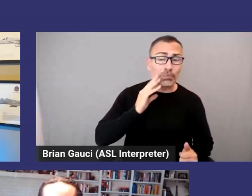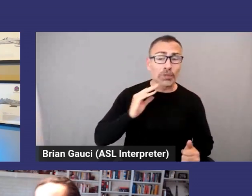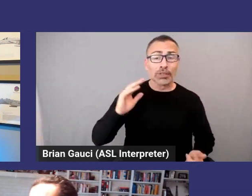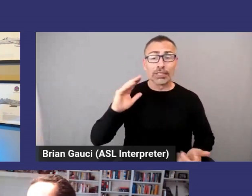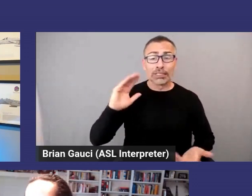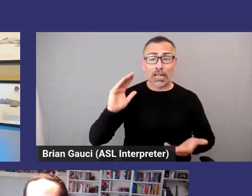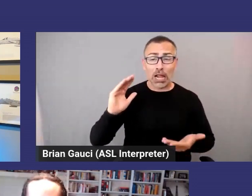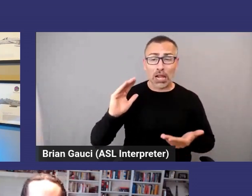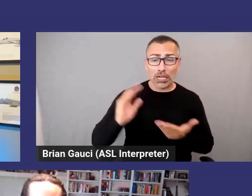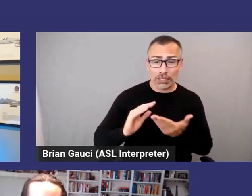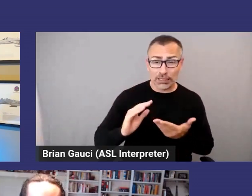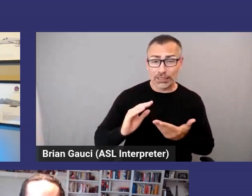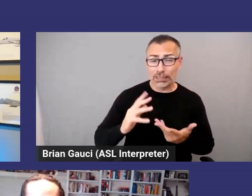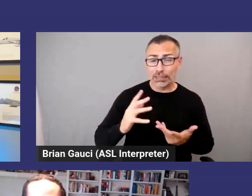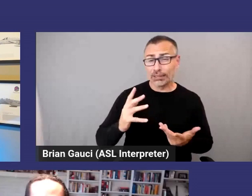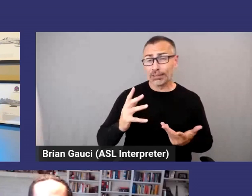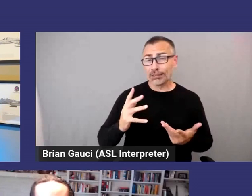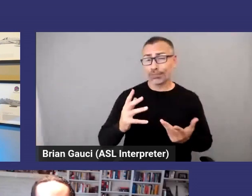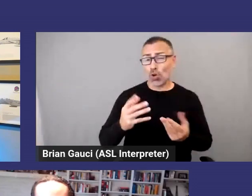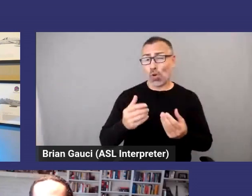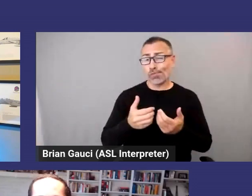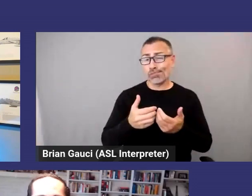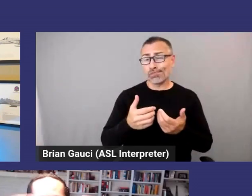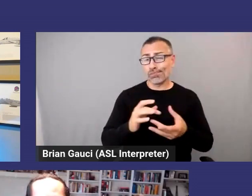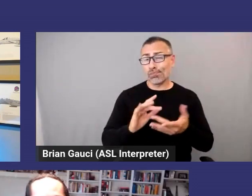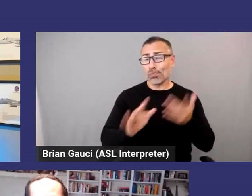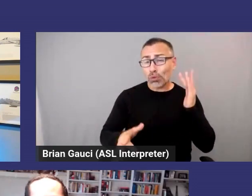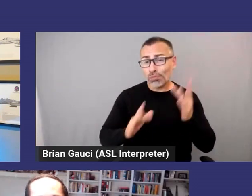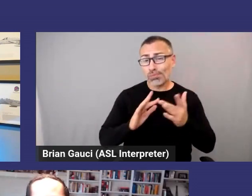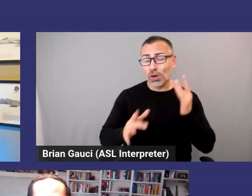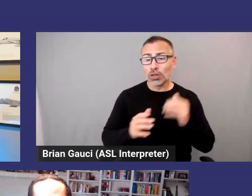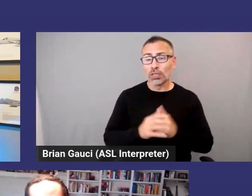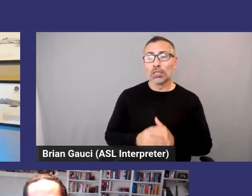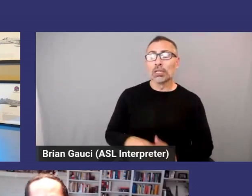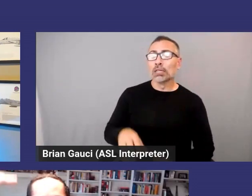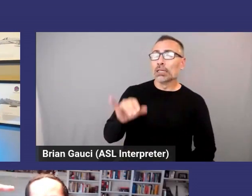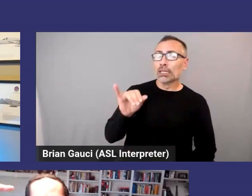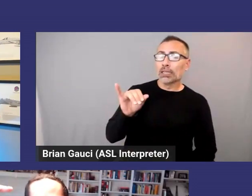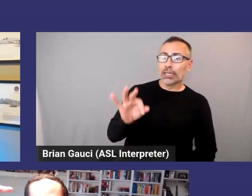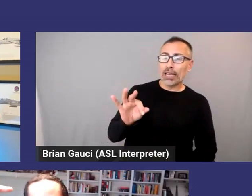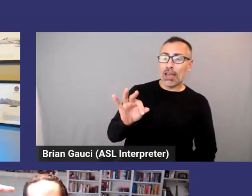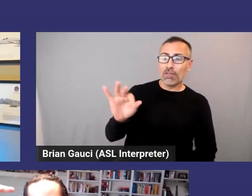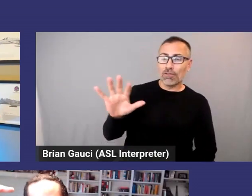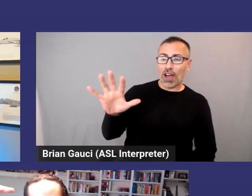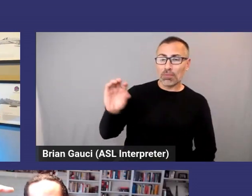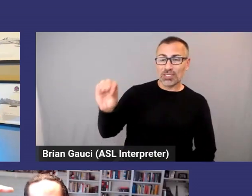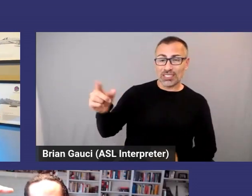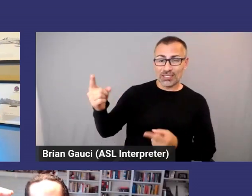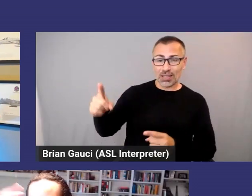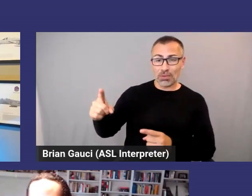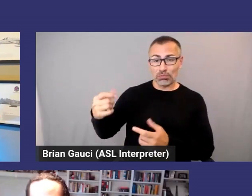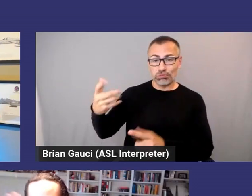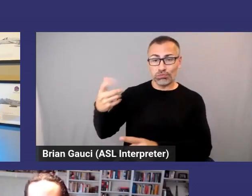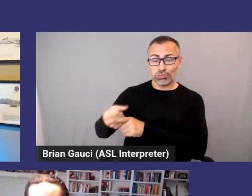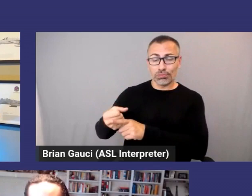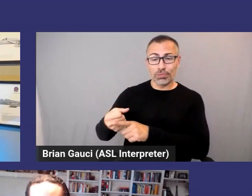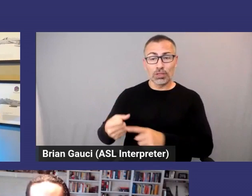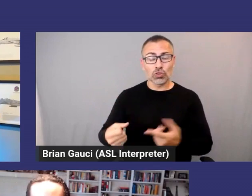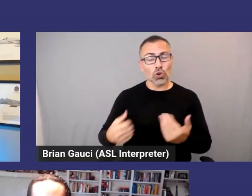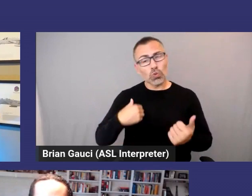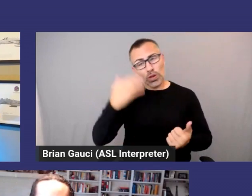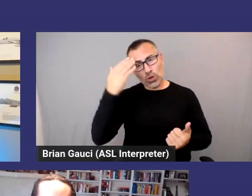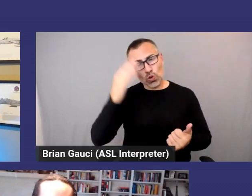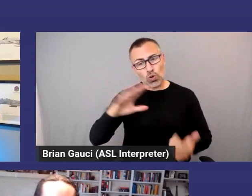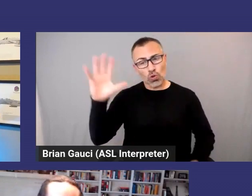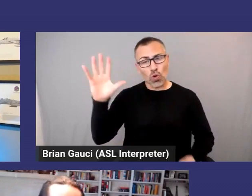degraded here and everything else is successful, we know that your overall experience score is 95%. So we take this large amount of